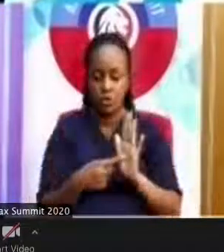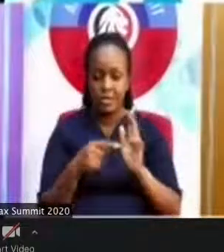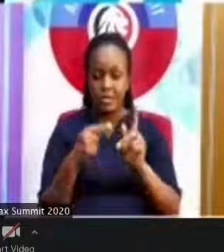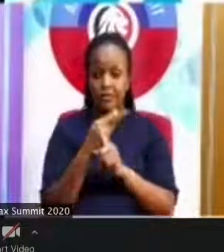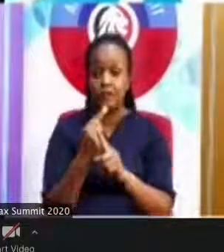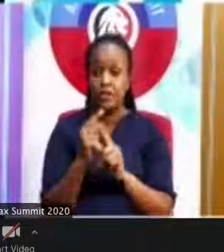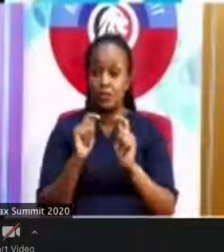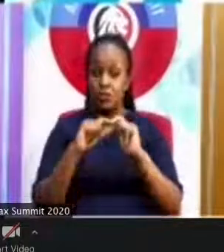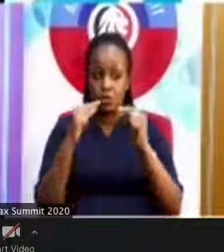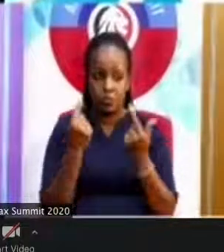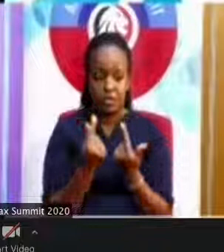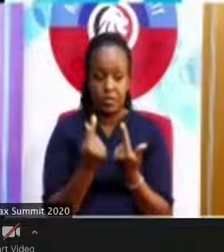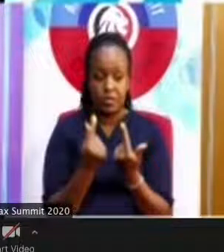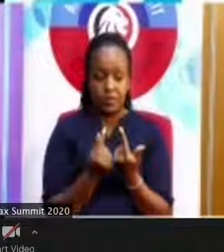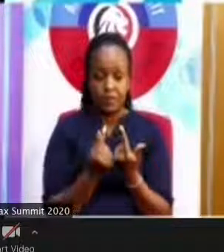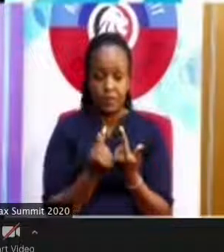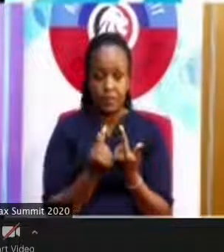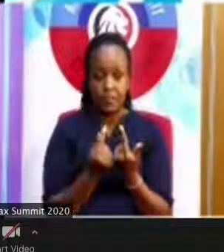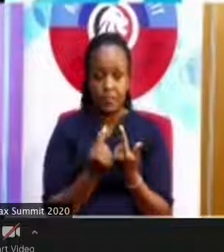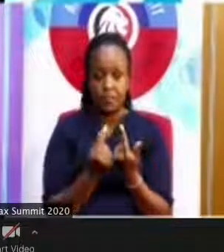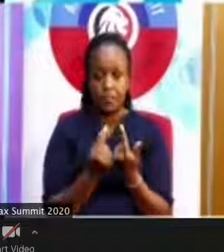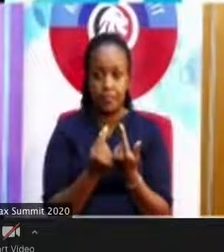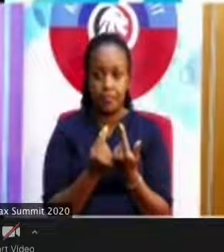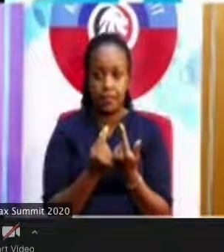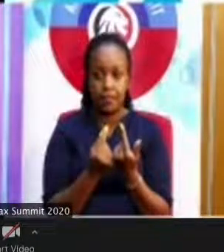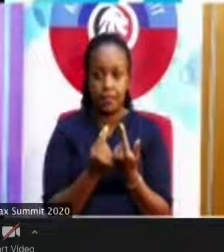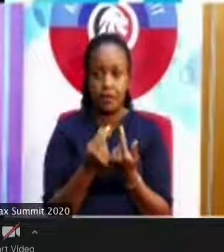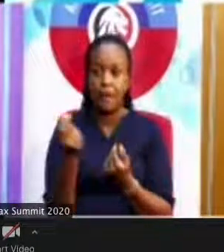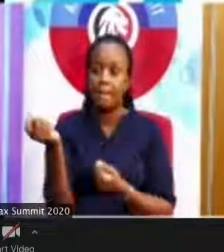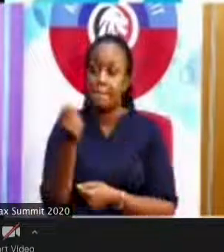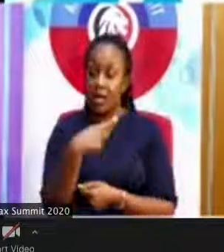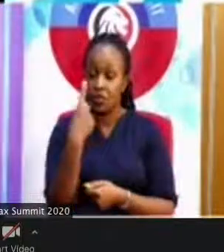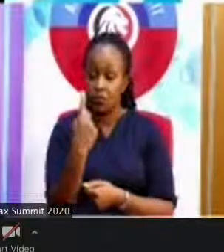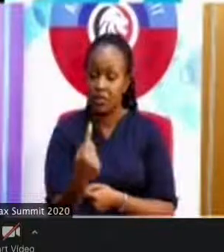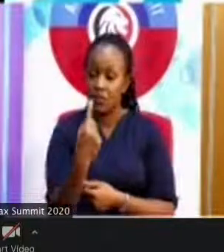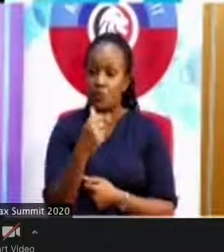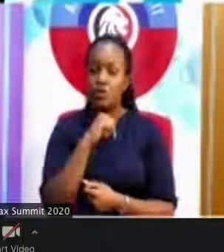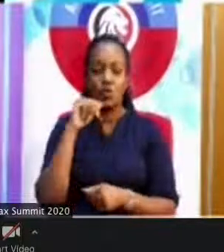And so January wasn't particularly very good.